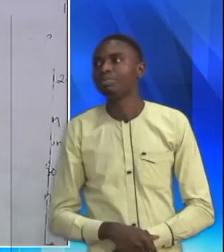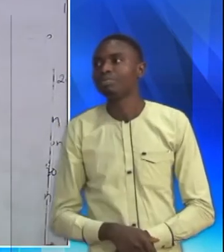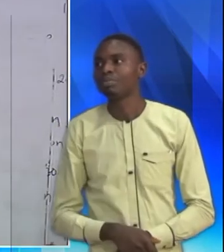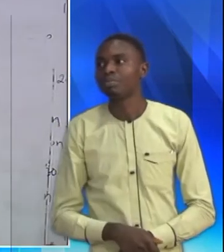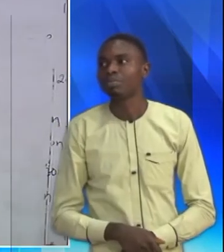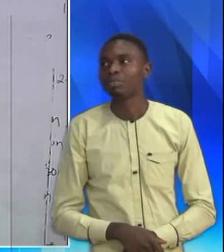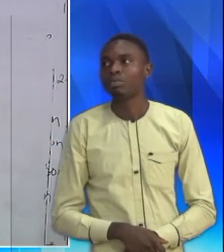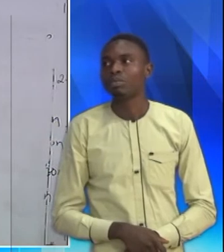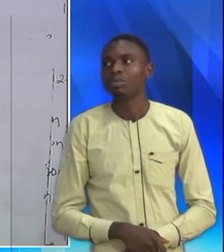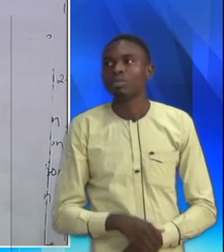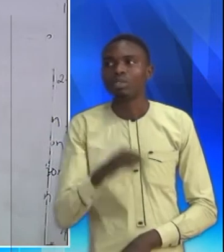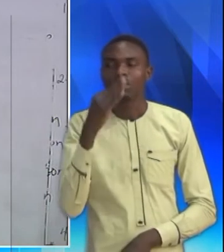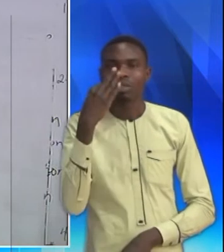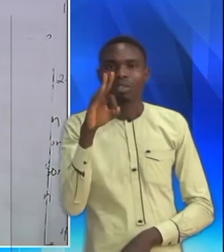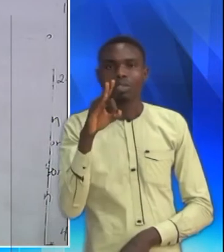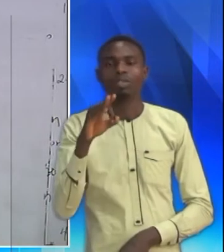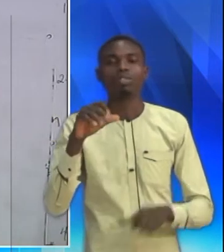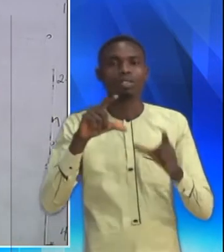of linear